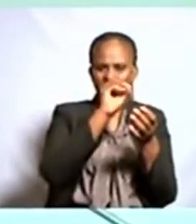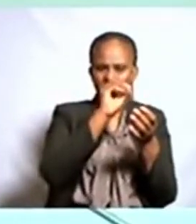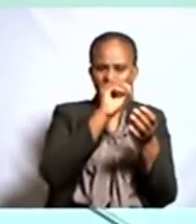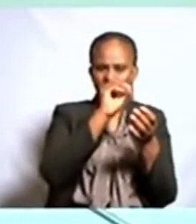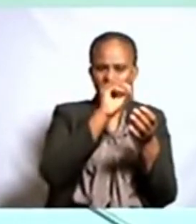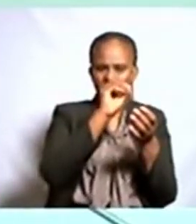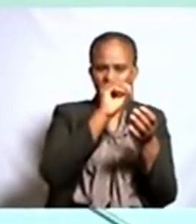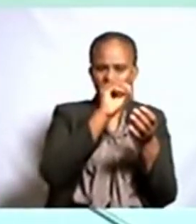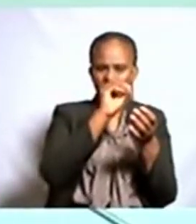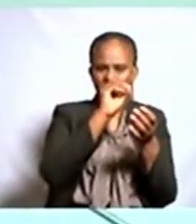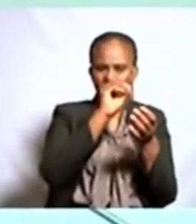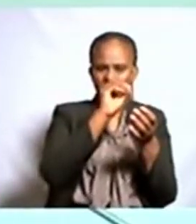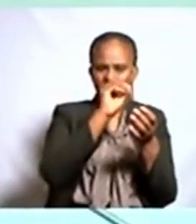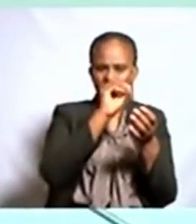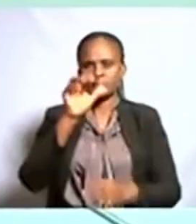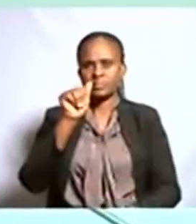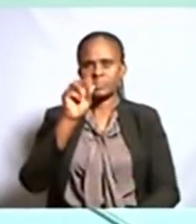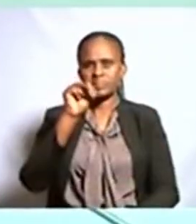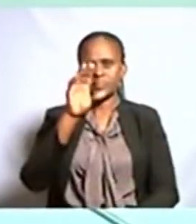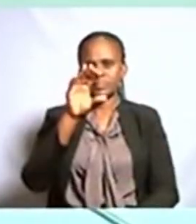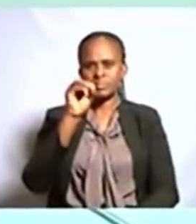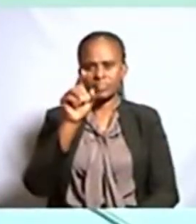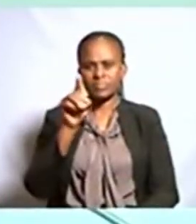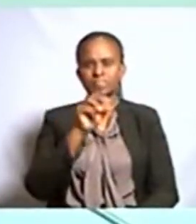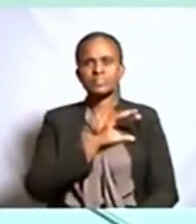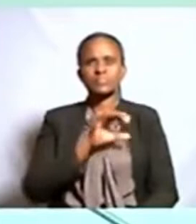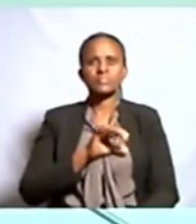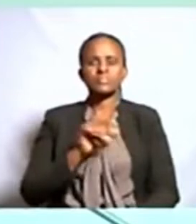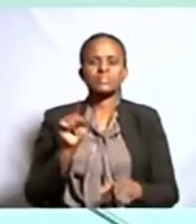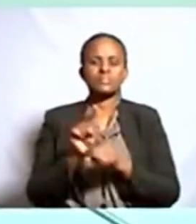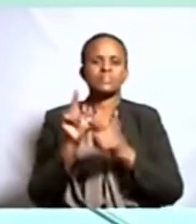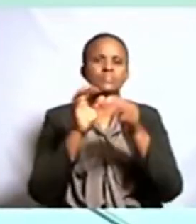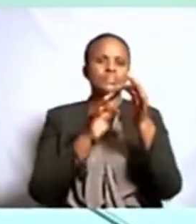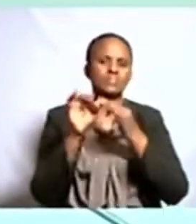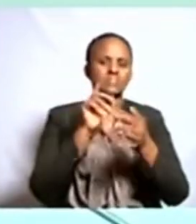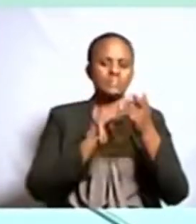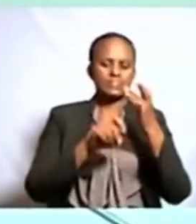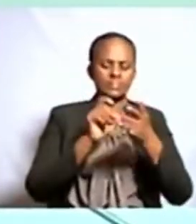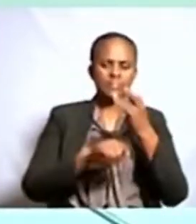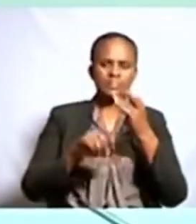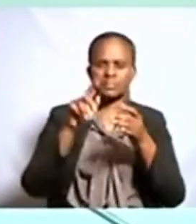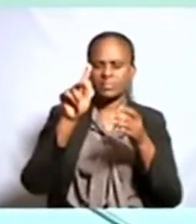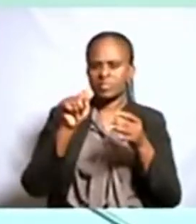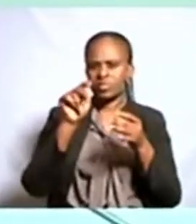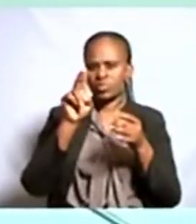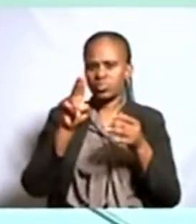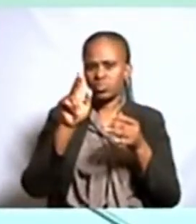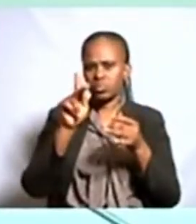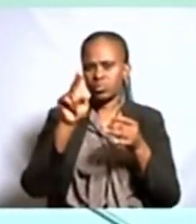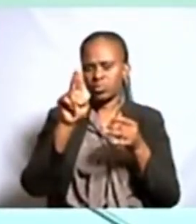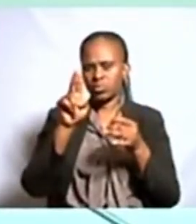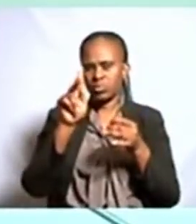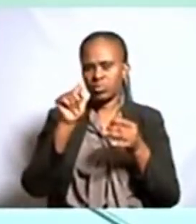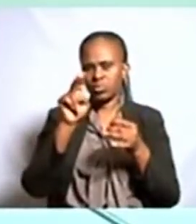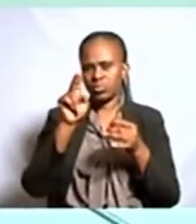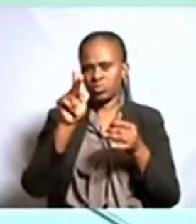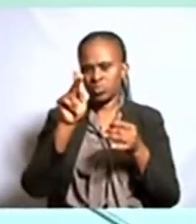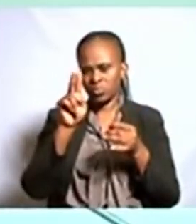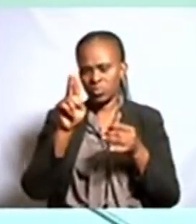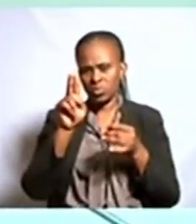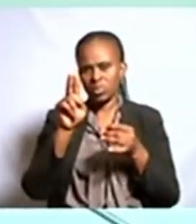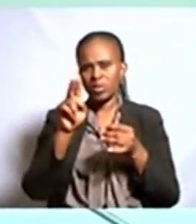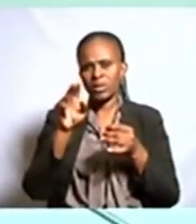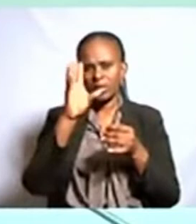In addition, Camco Equipment Zambia Limited stated that the unit price of a tuk-tuk tricycle motor van